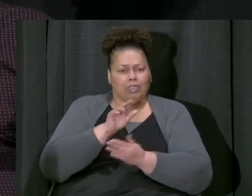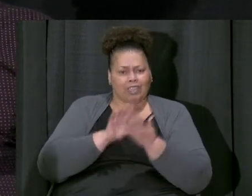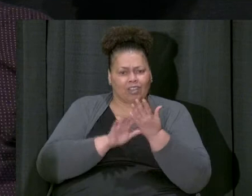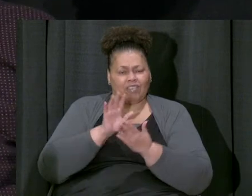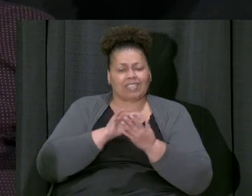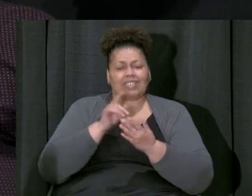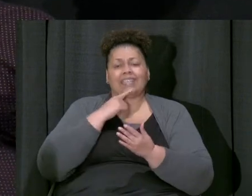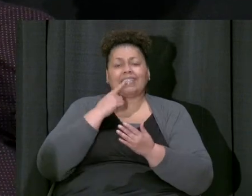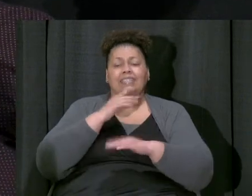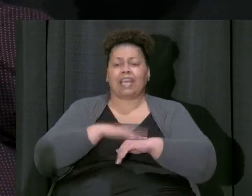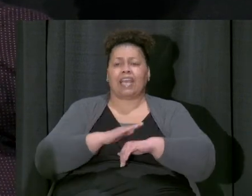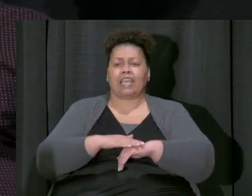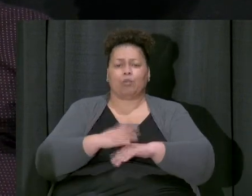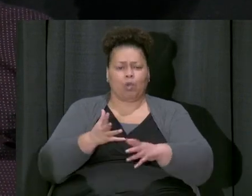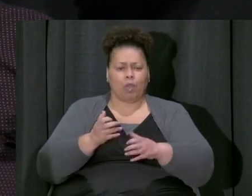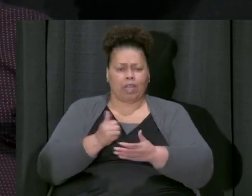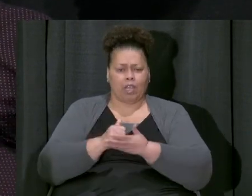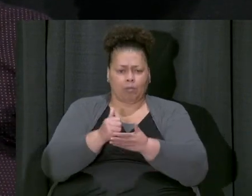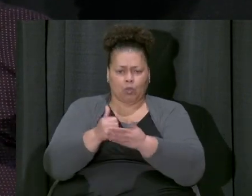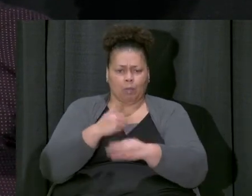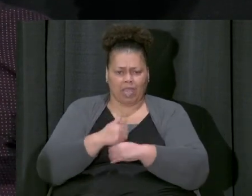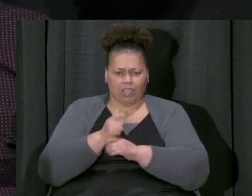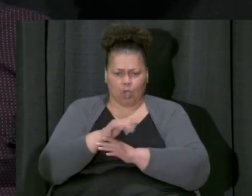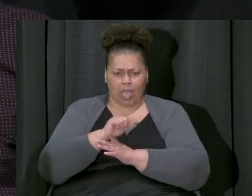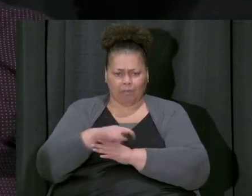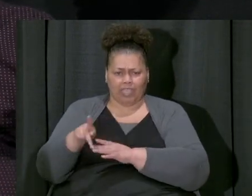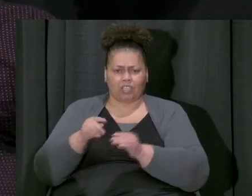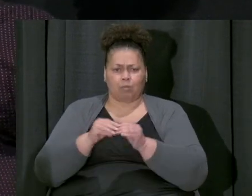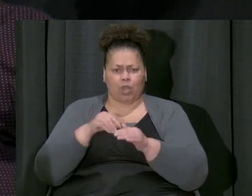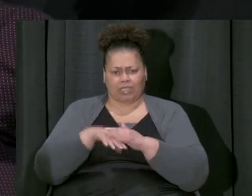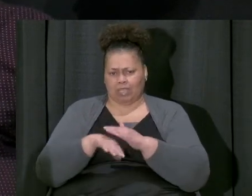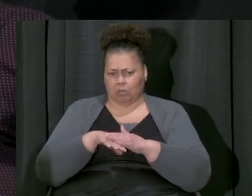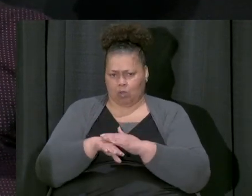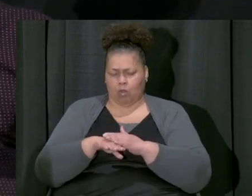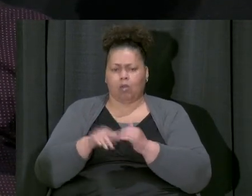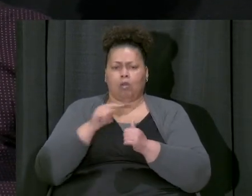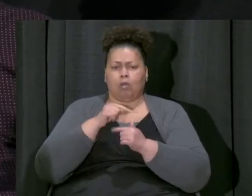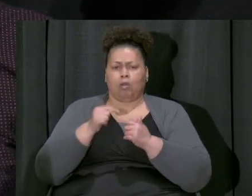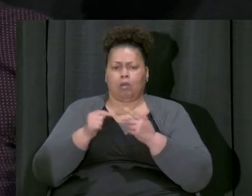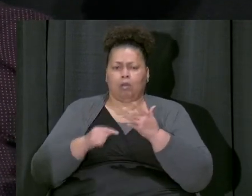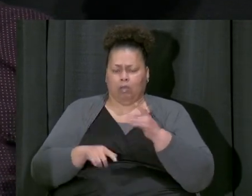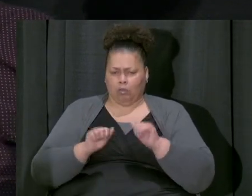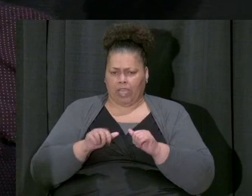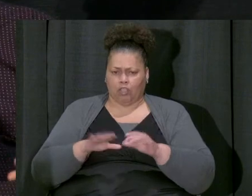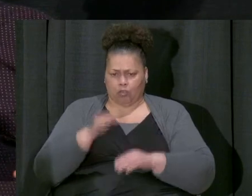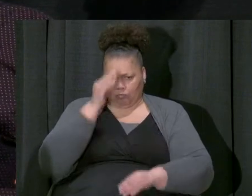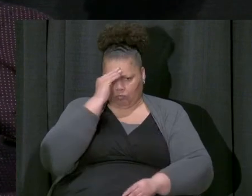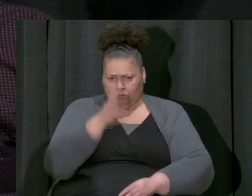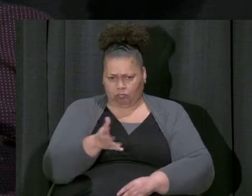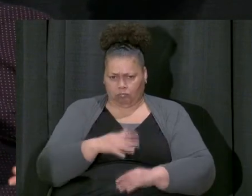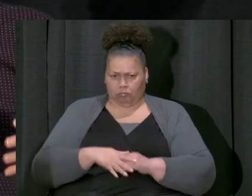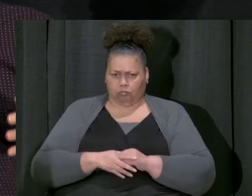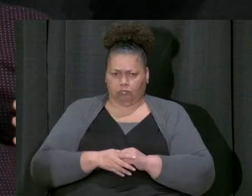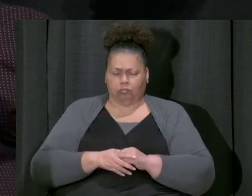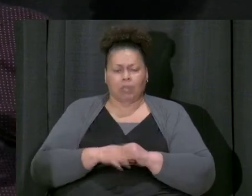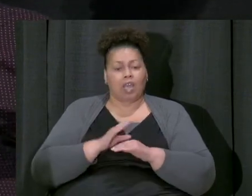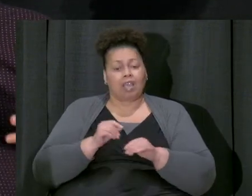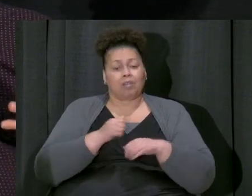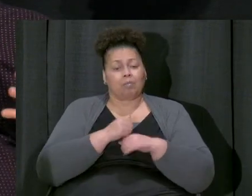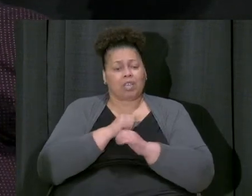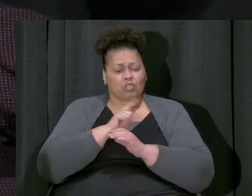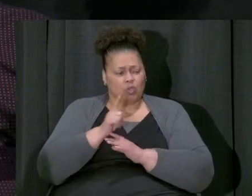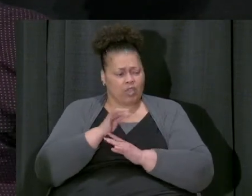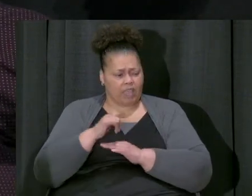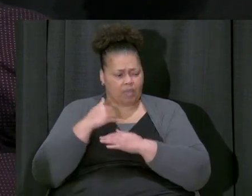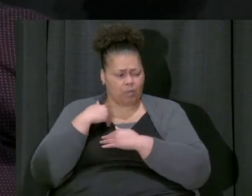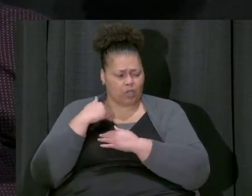you, hey, we want to help you make your application accessible. Here's some things you can do to do that. Make sure that it's the burden